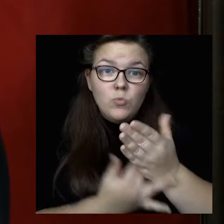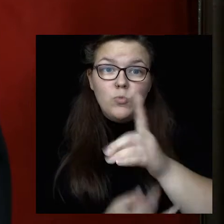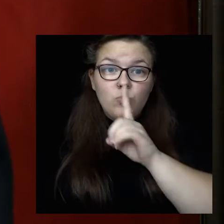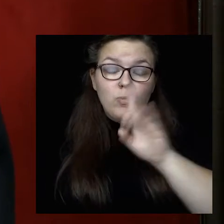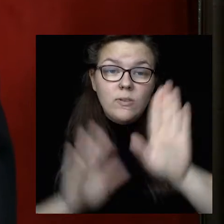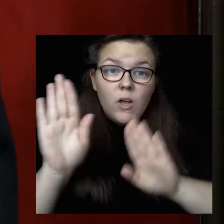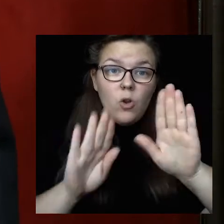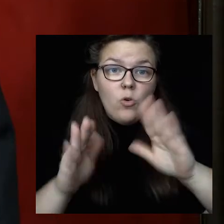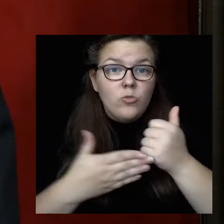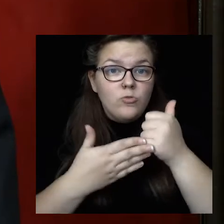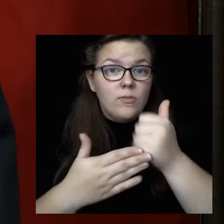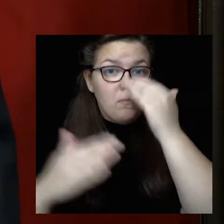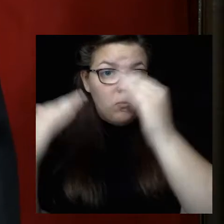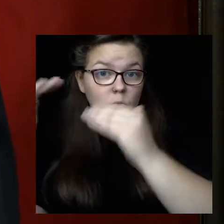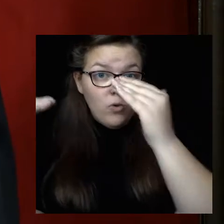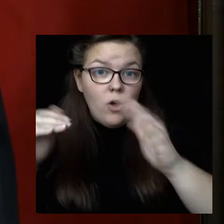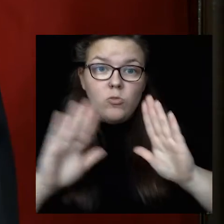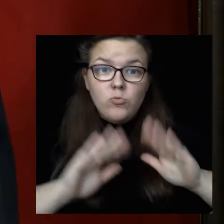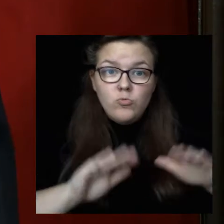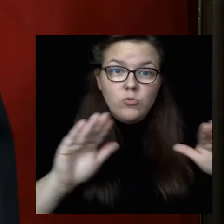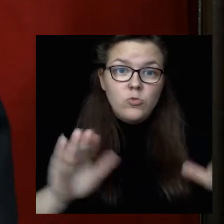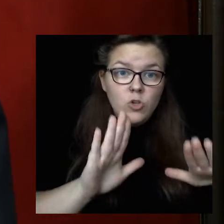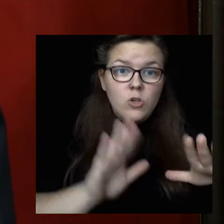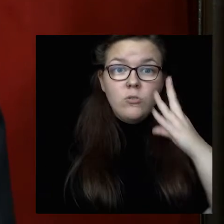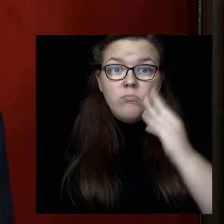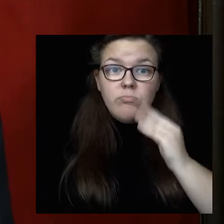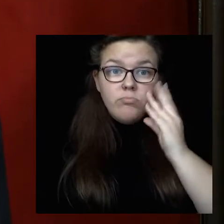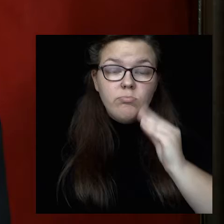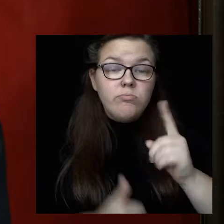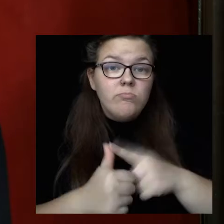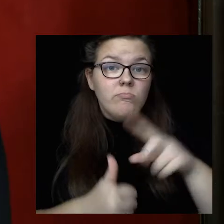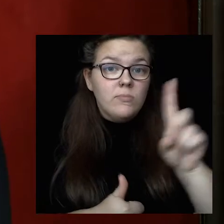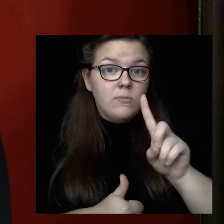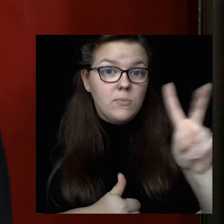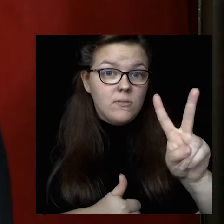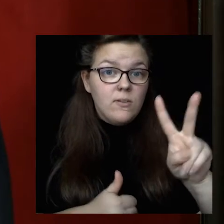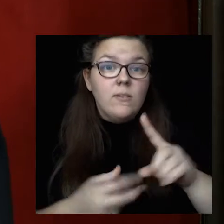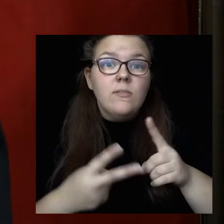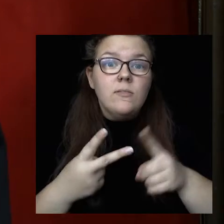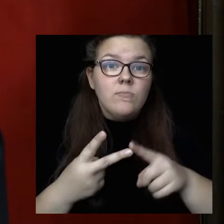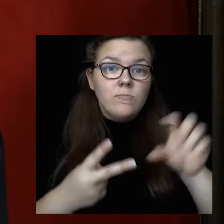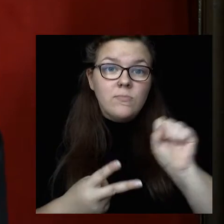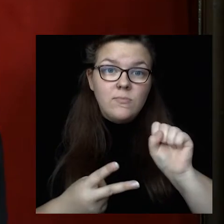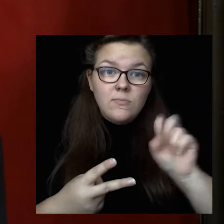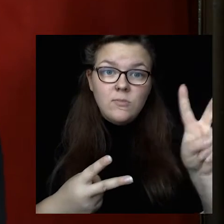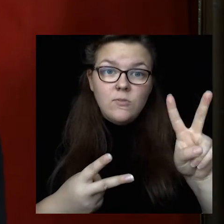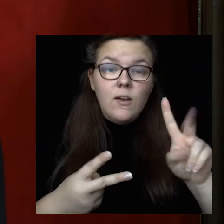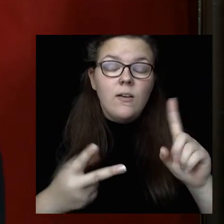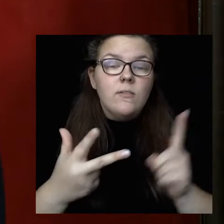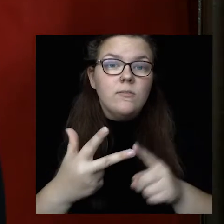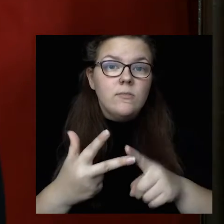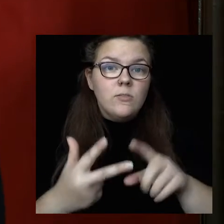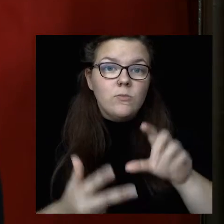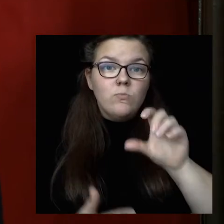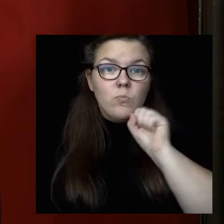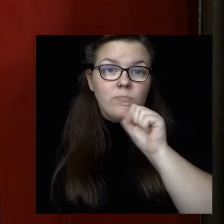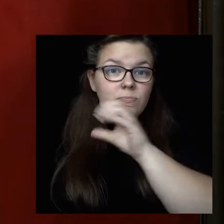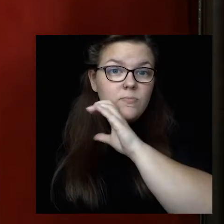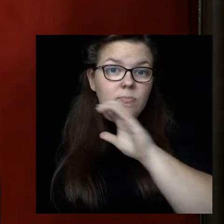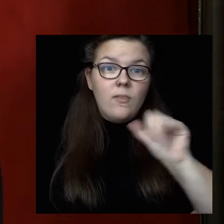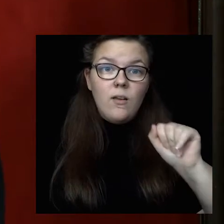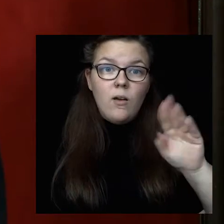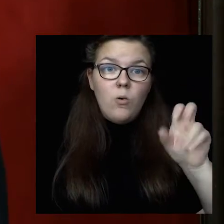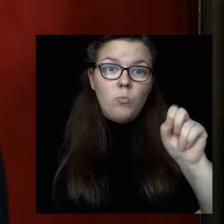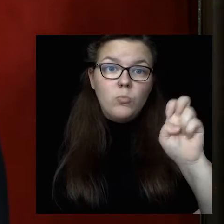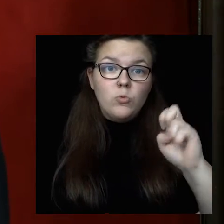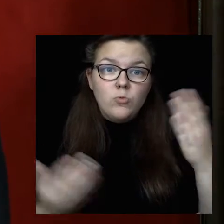and children impacted by domestic violence, sexual violence, or elder abuse in our community find